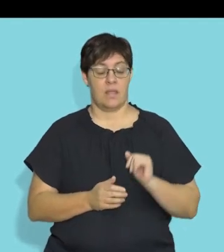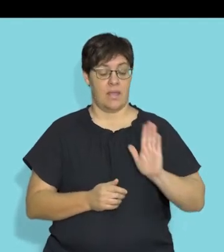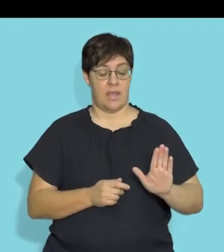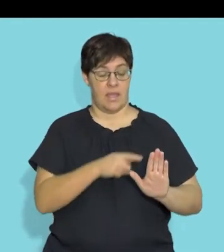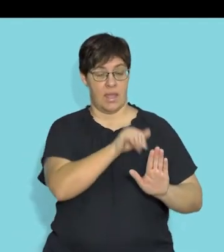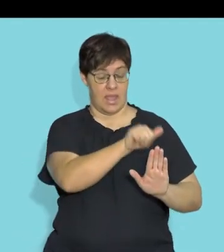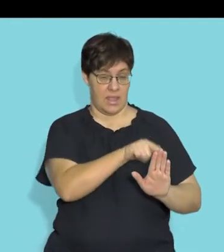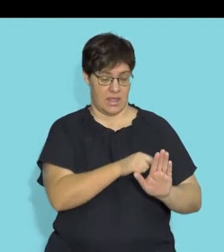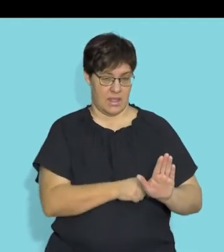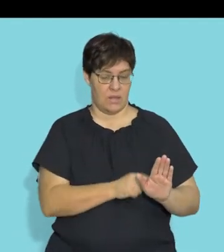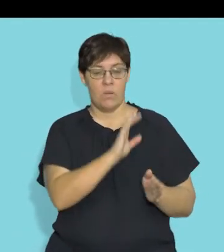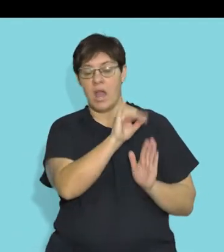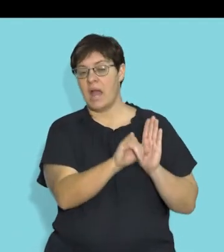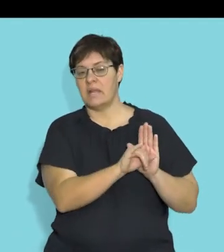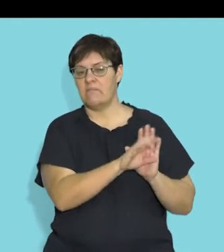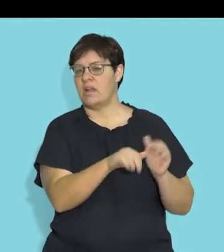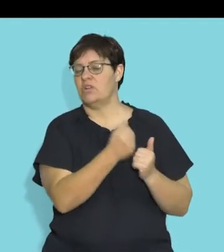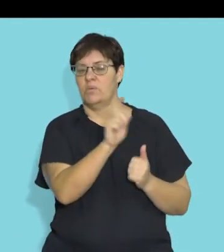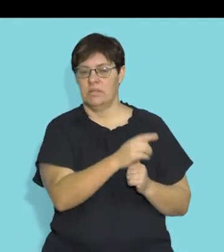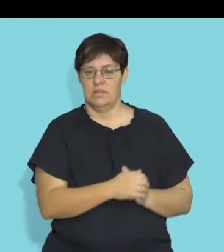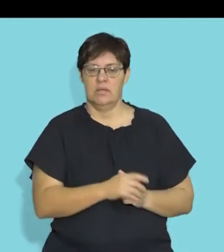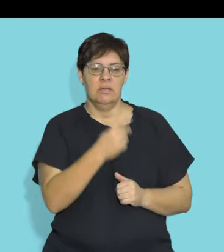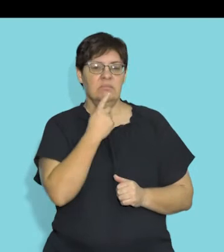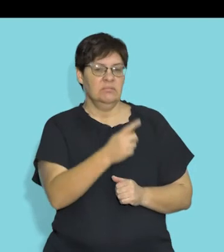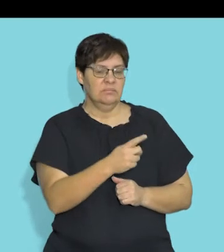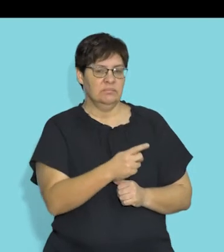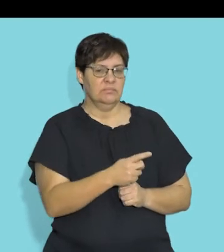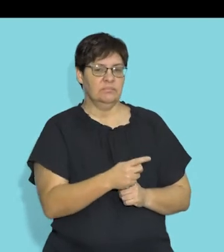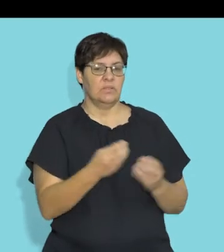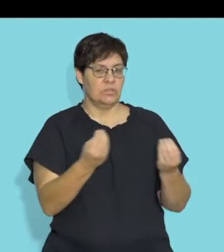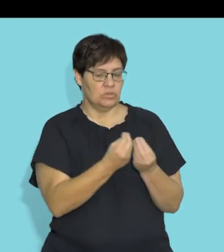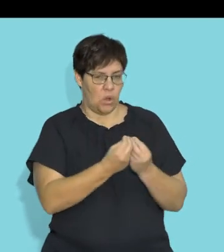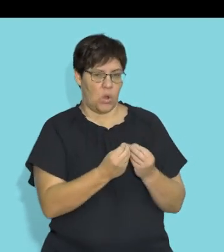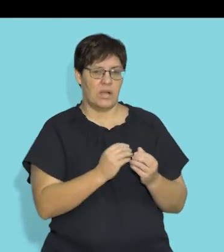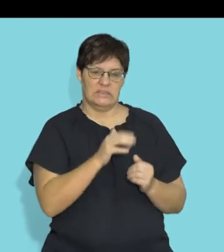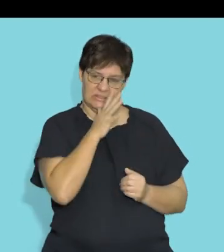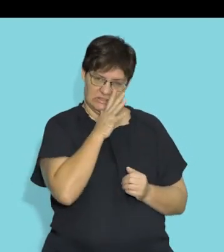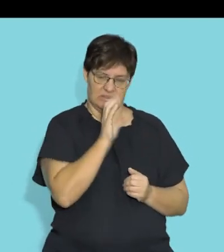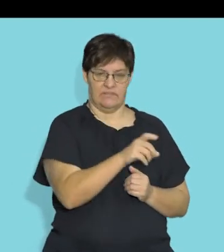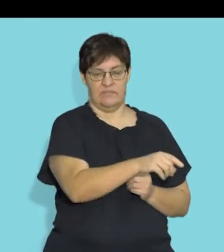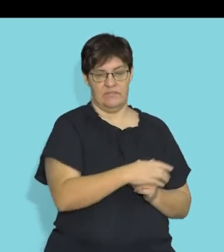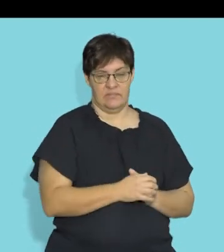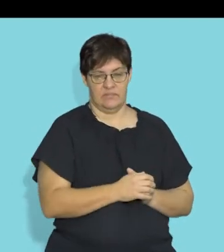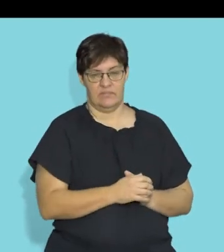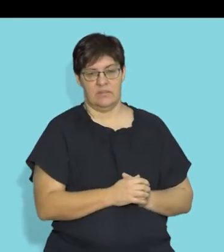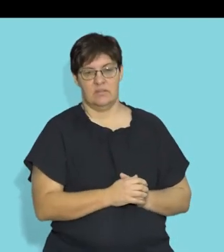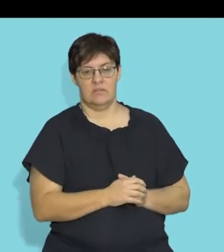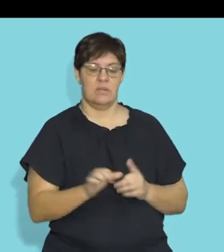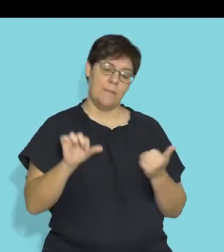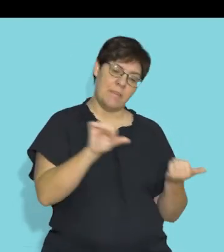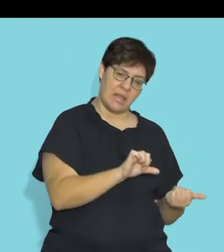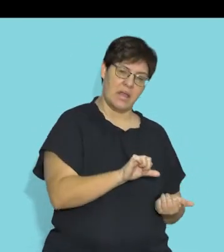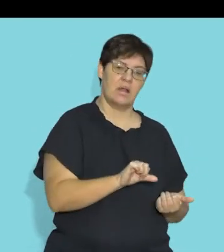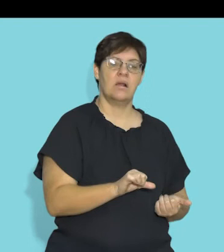So, shop A. What are we identifying as a challenge? It says here, high stock. Let's go back to the question